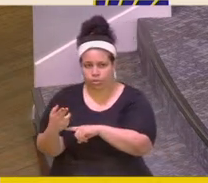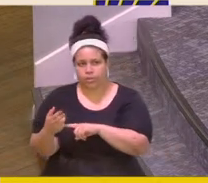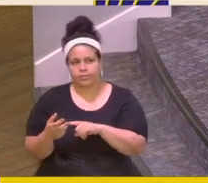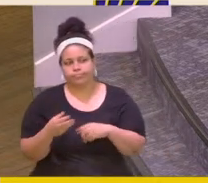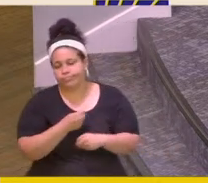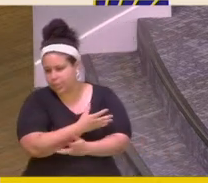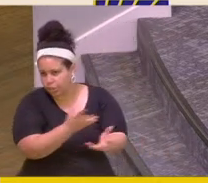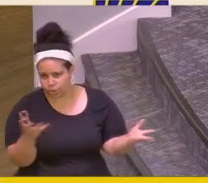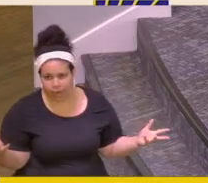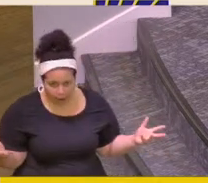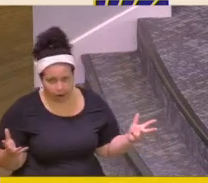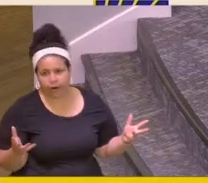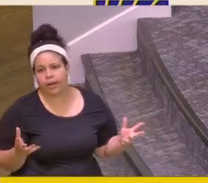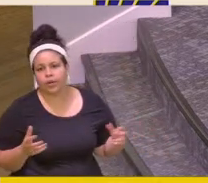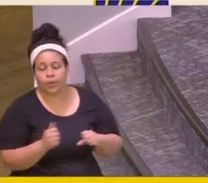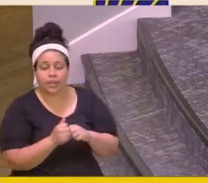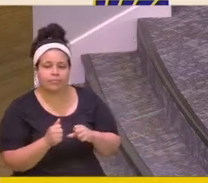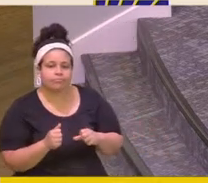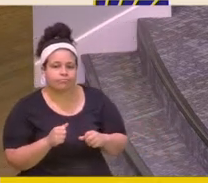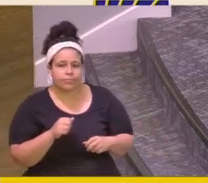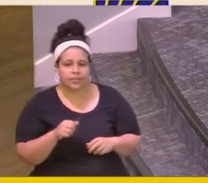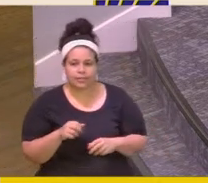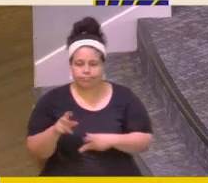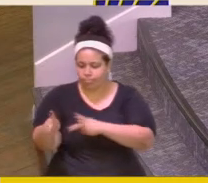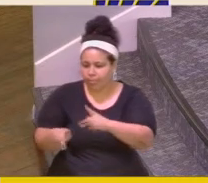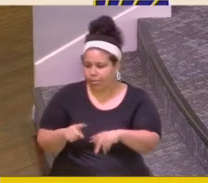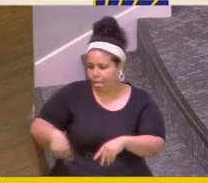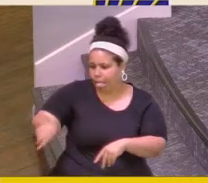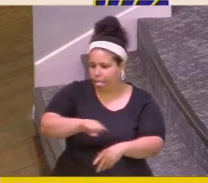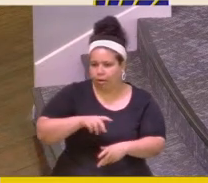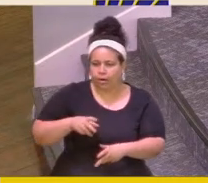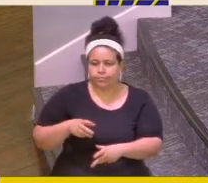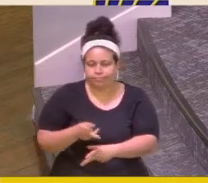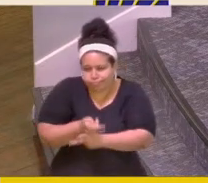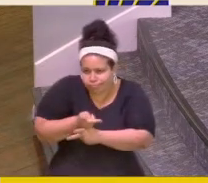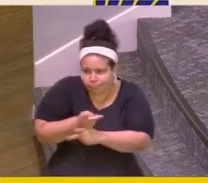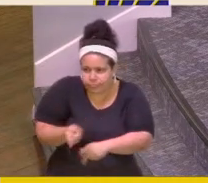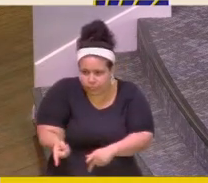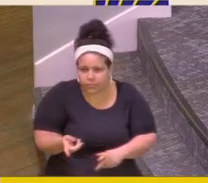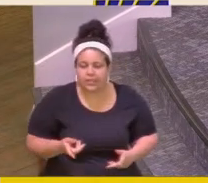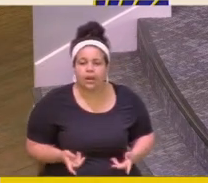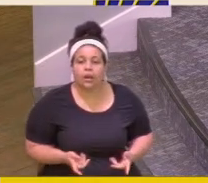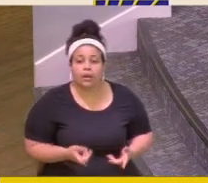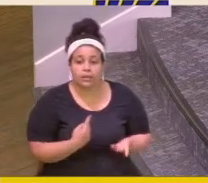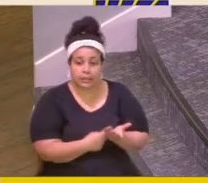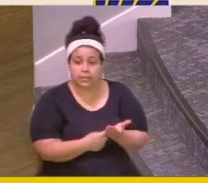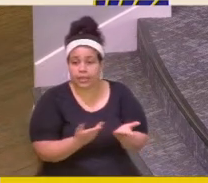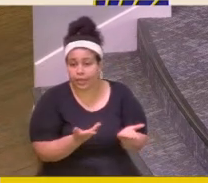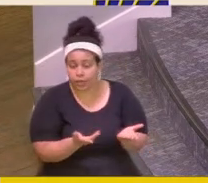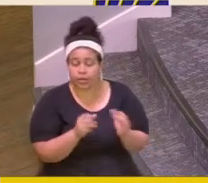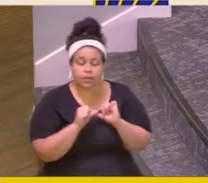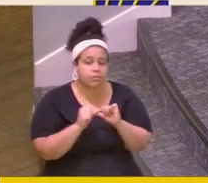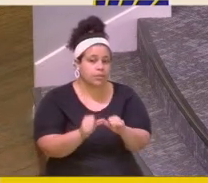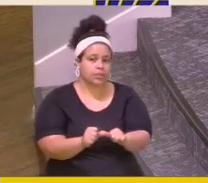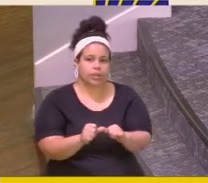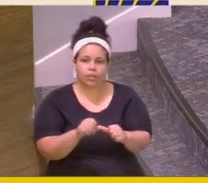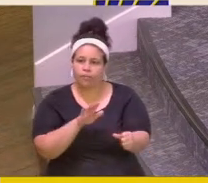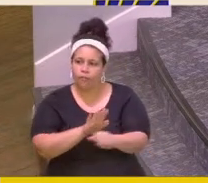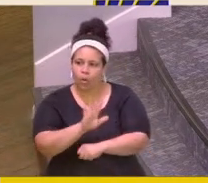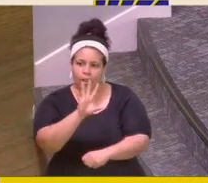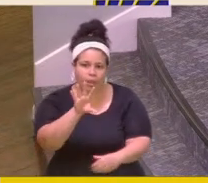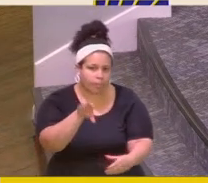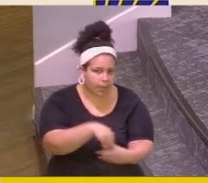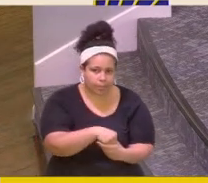Cognia findings with stakeholders, and we're talking about it here, and continue to fully implement board governance